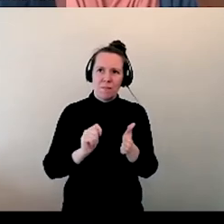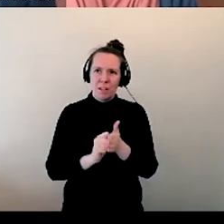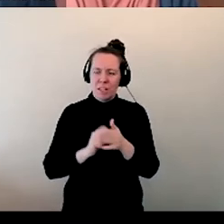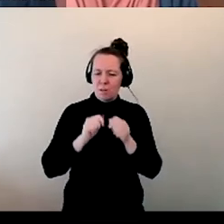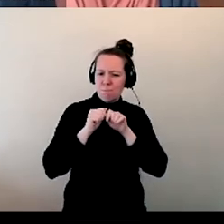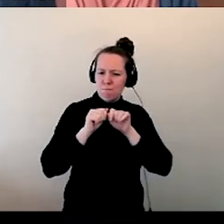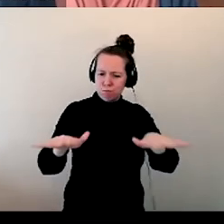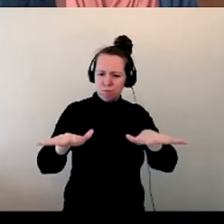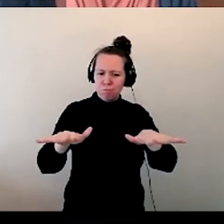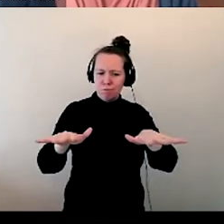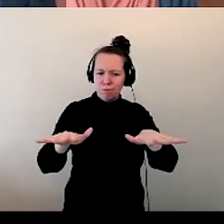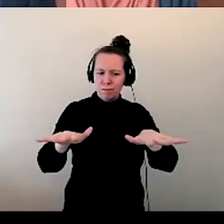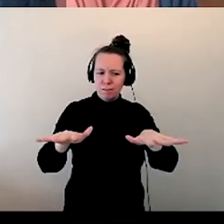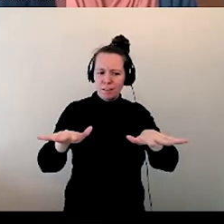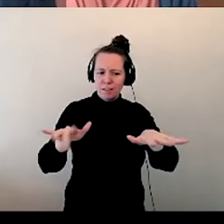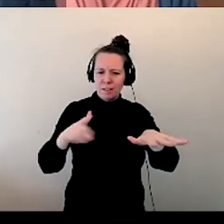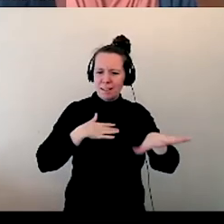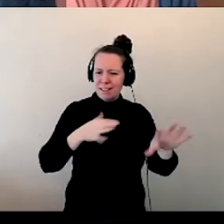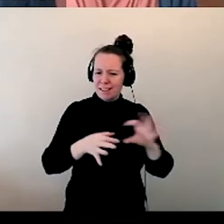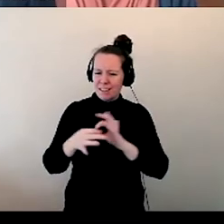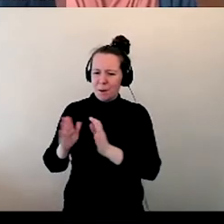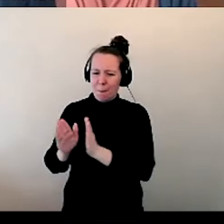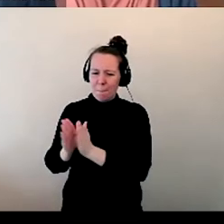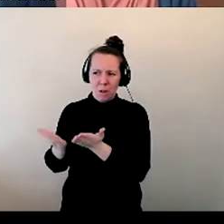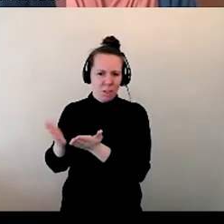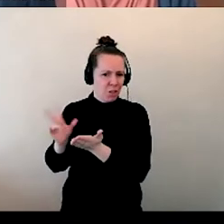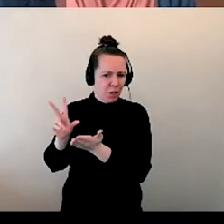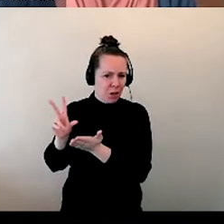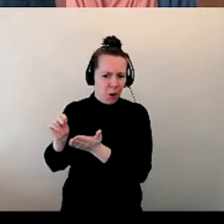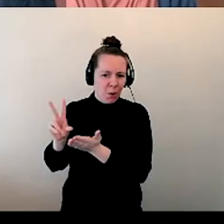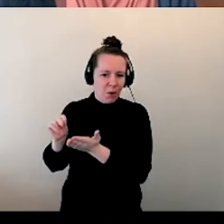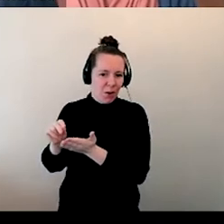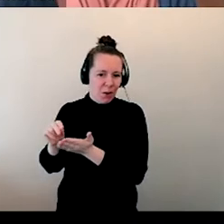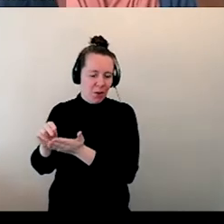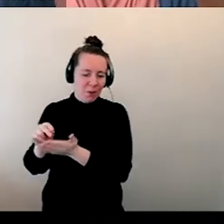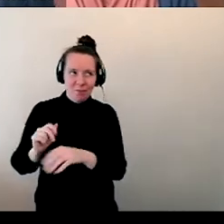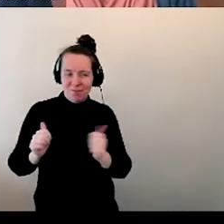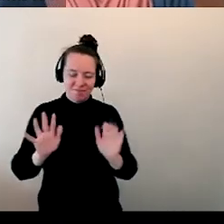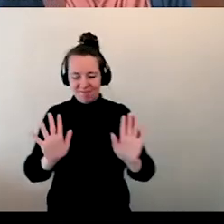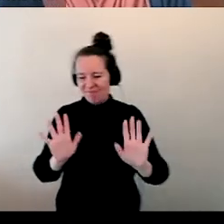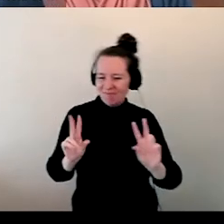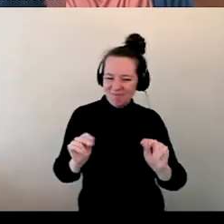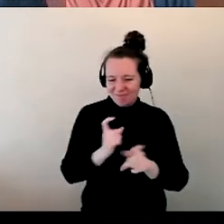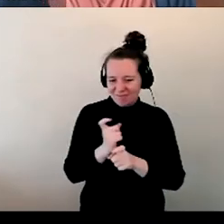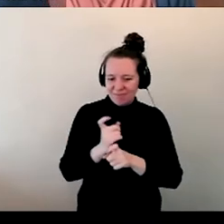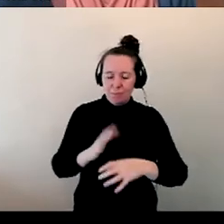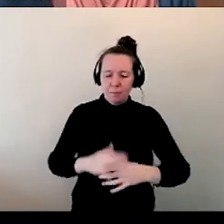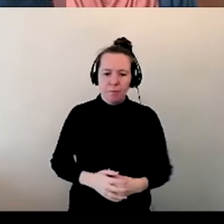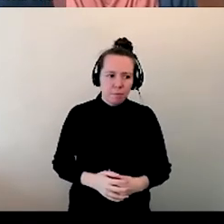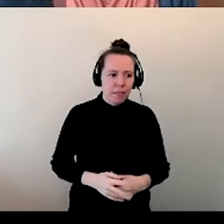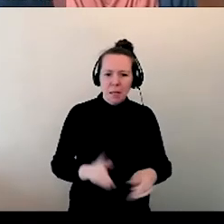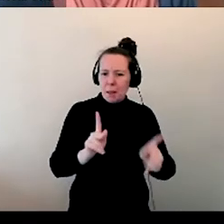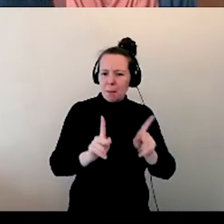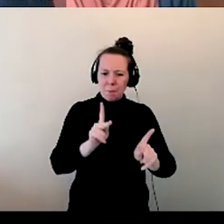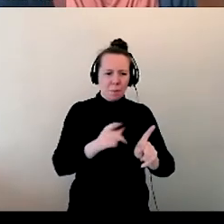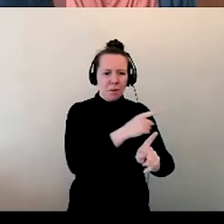viral had nothing to do with book talk. It was just it was just about how everyone was feeling. And it